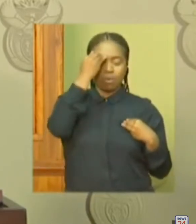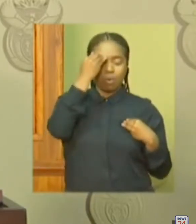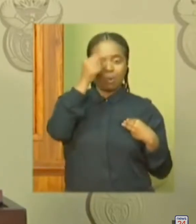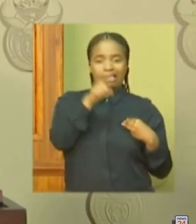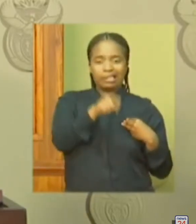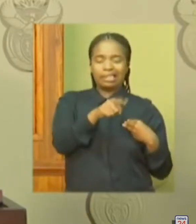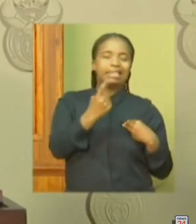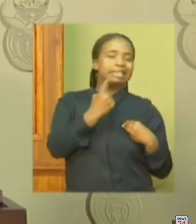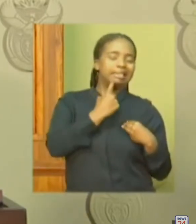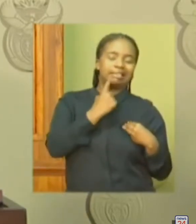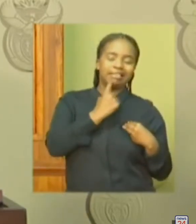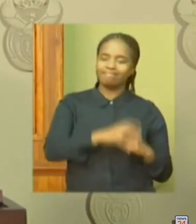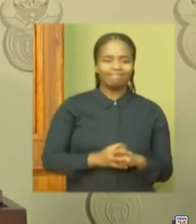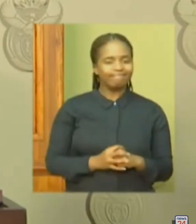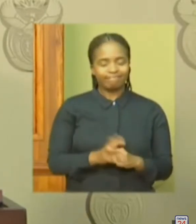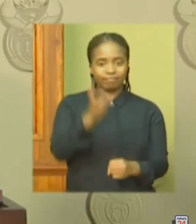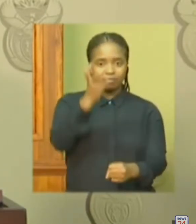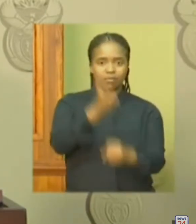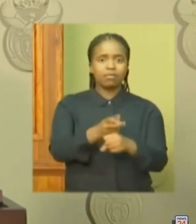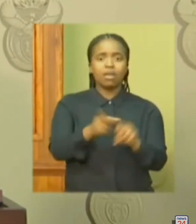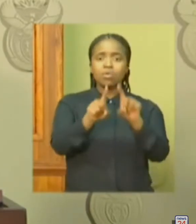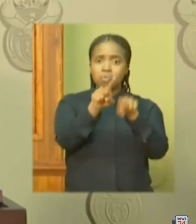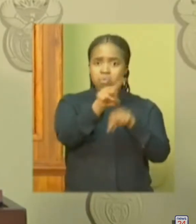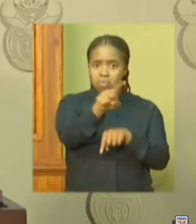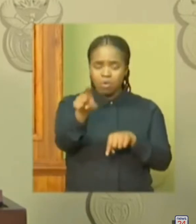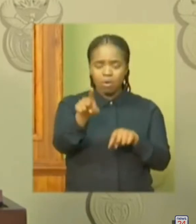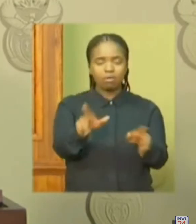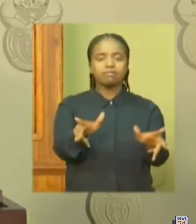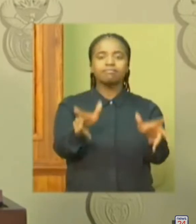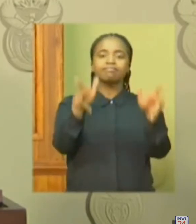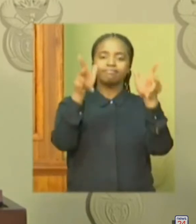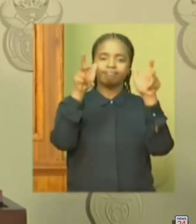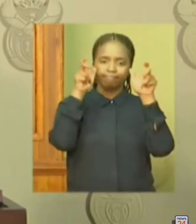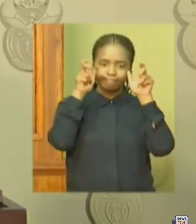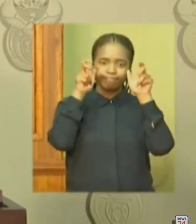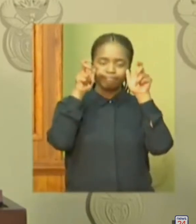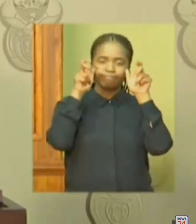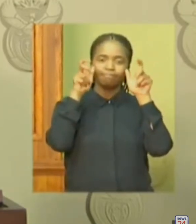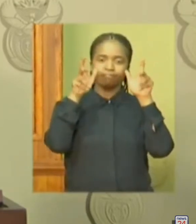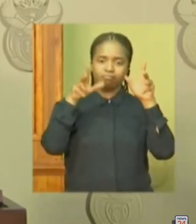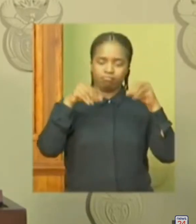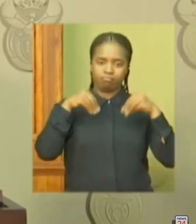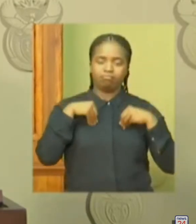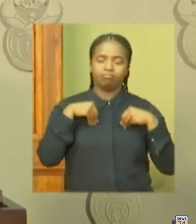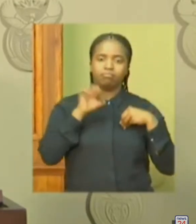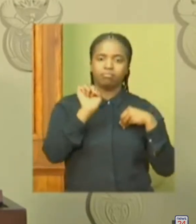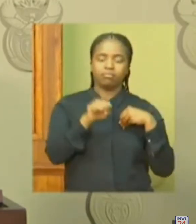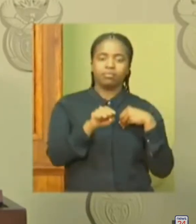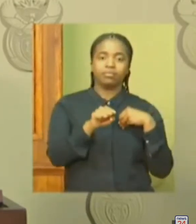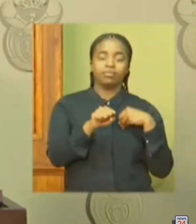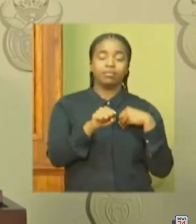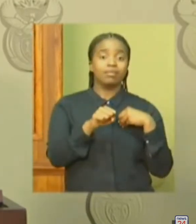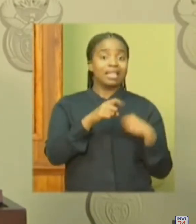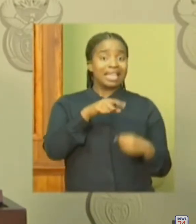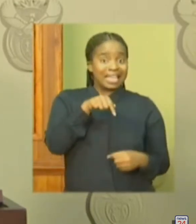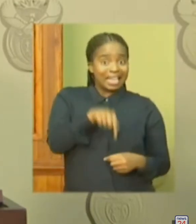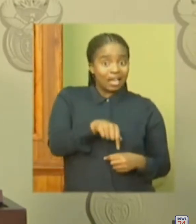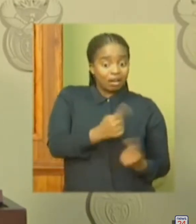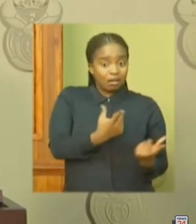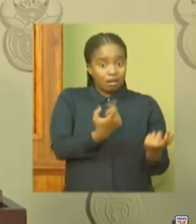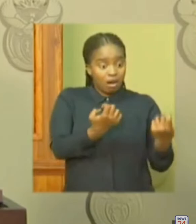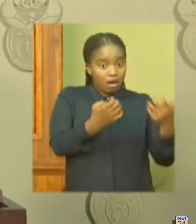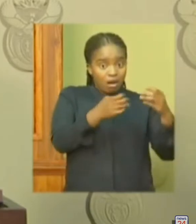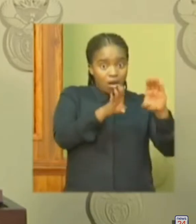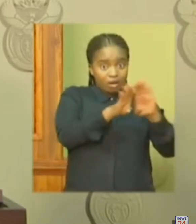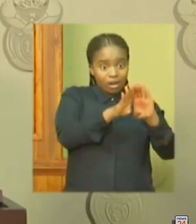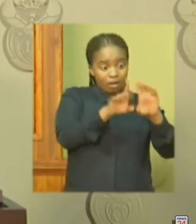hardship. You have heeded these calls, firmly convinced that these measures